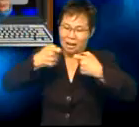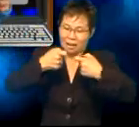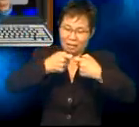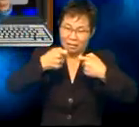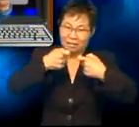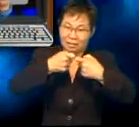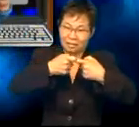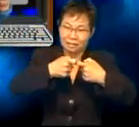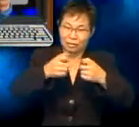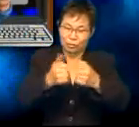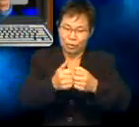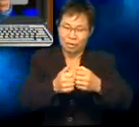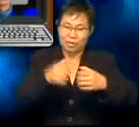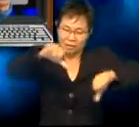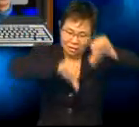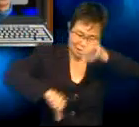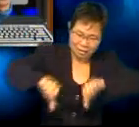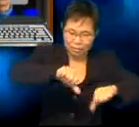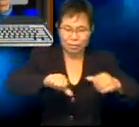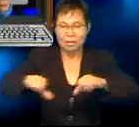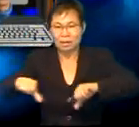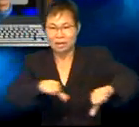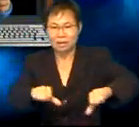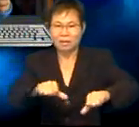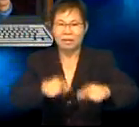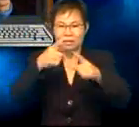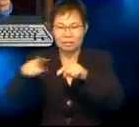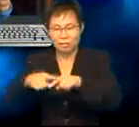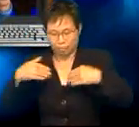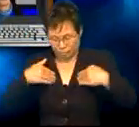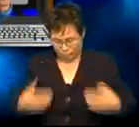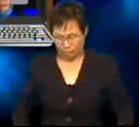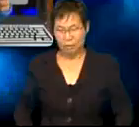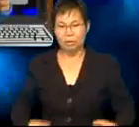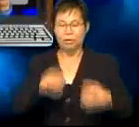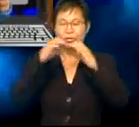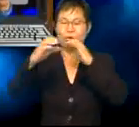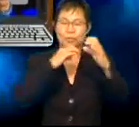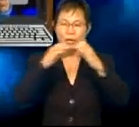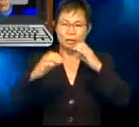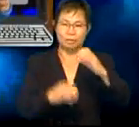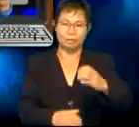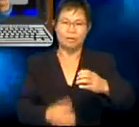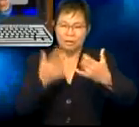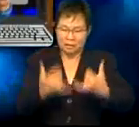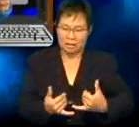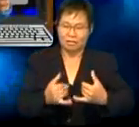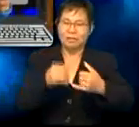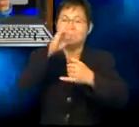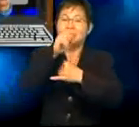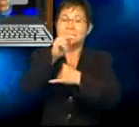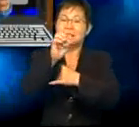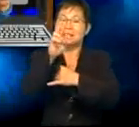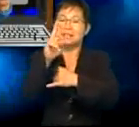signals which, together with chemical reactions, allow different parts of the body to communicate. Now the nerves